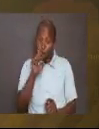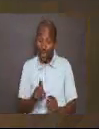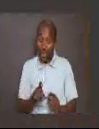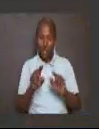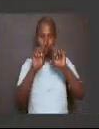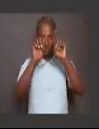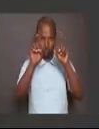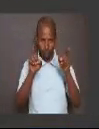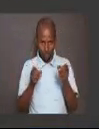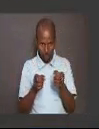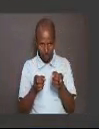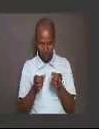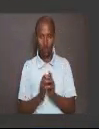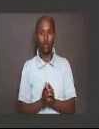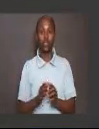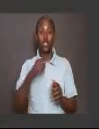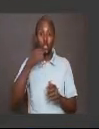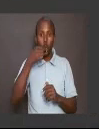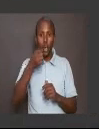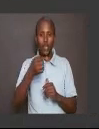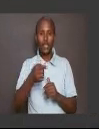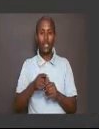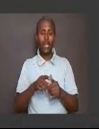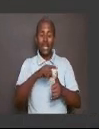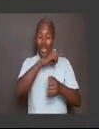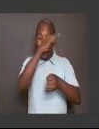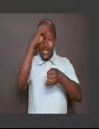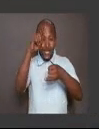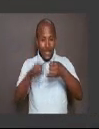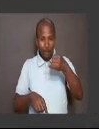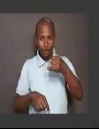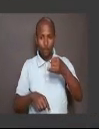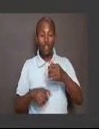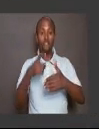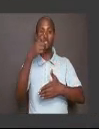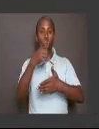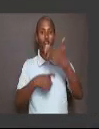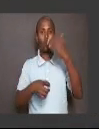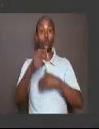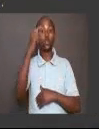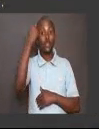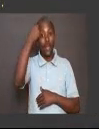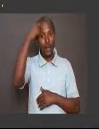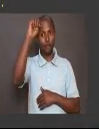occur. This is called the extreme value theorem.